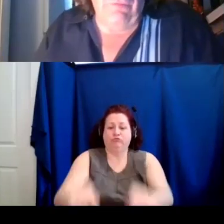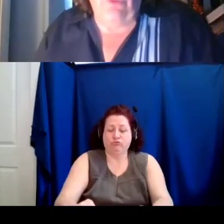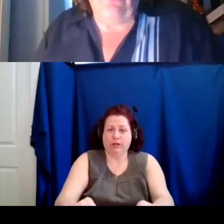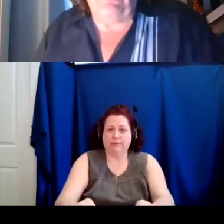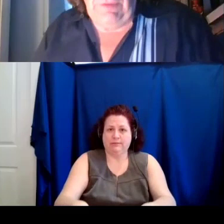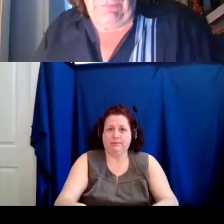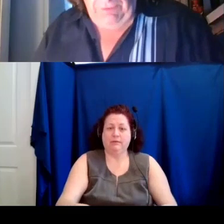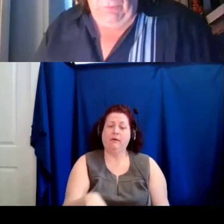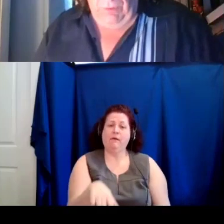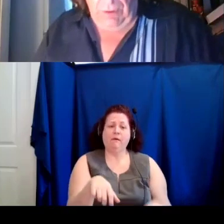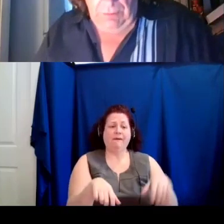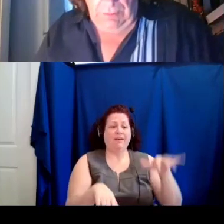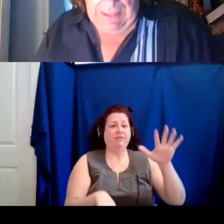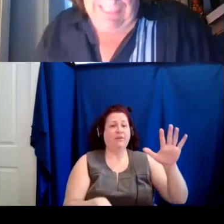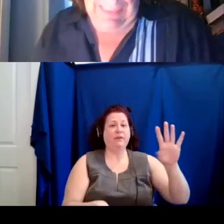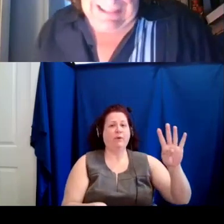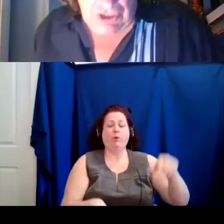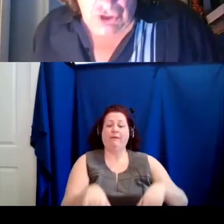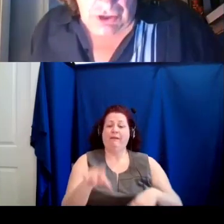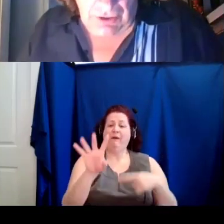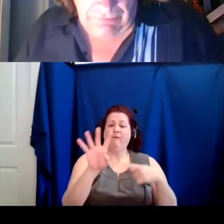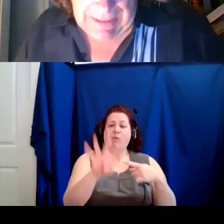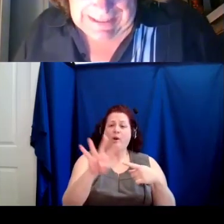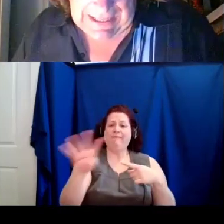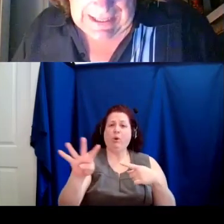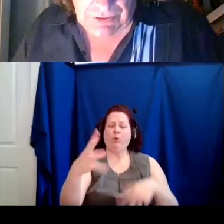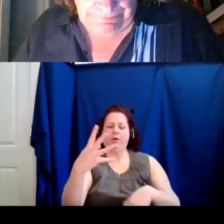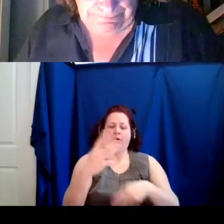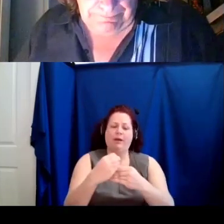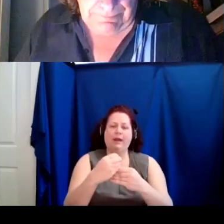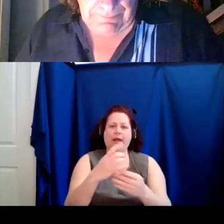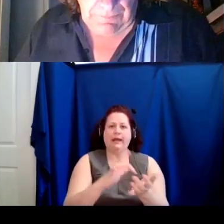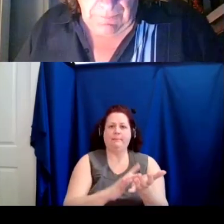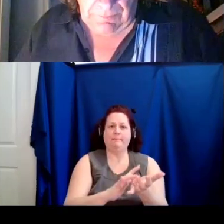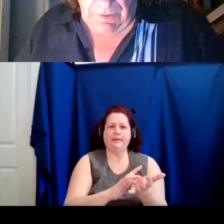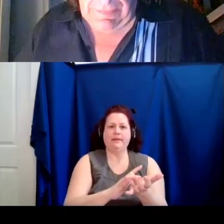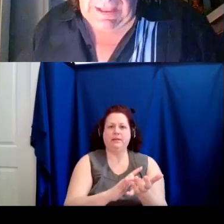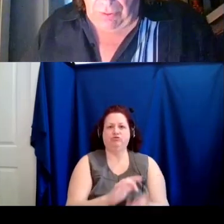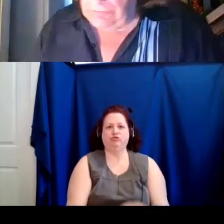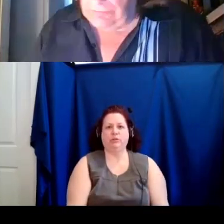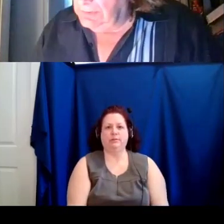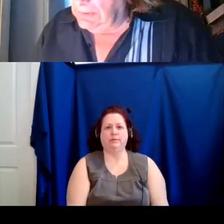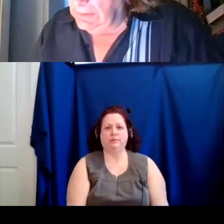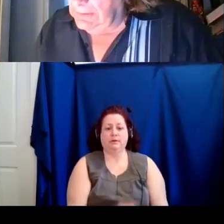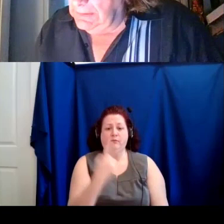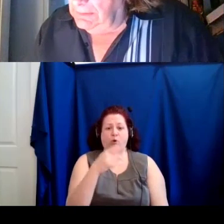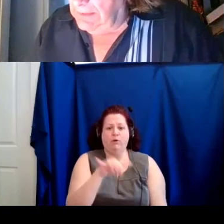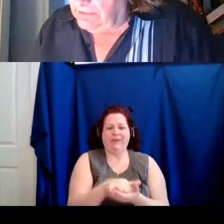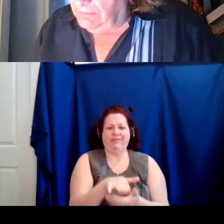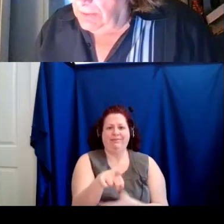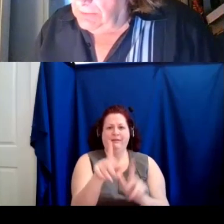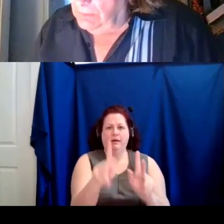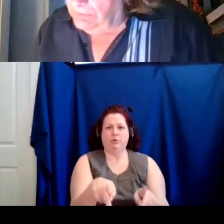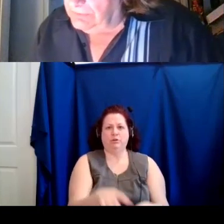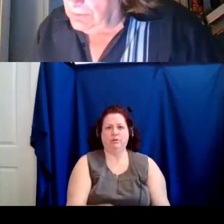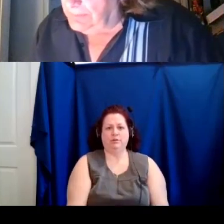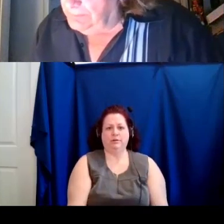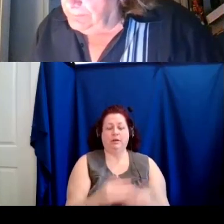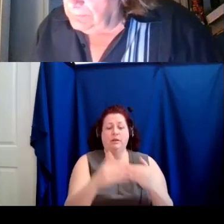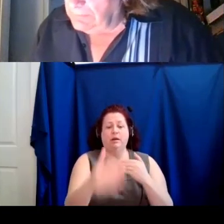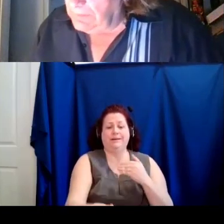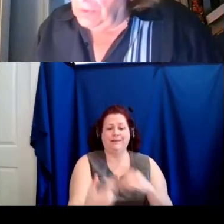44 of those 54 had the addition of medication on that person. Next month, it